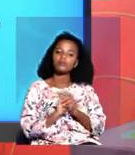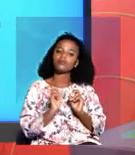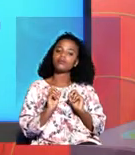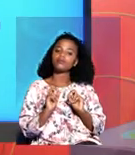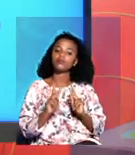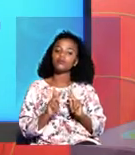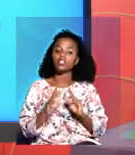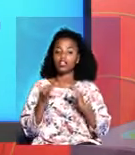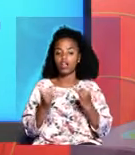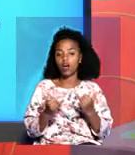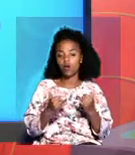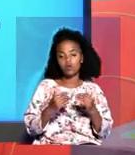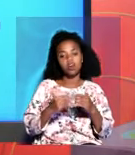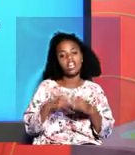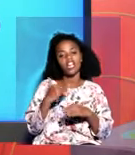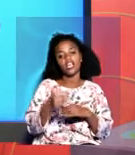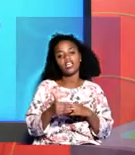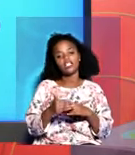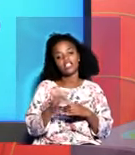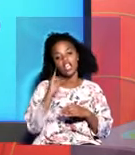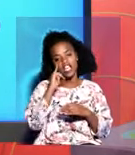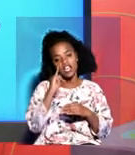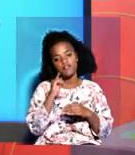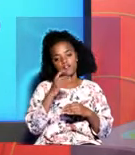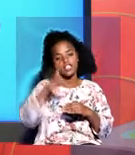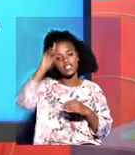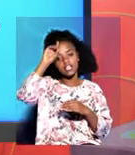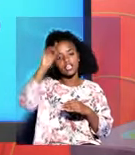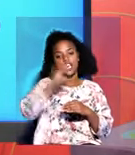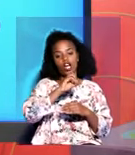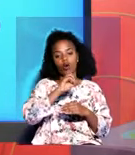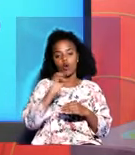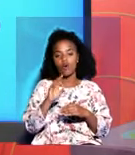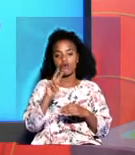Okay. Now next, if the degree of